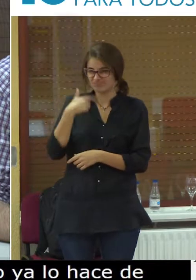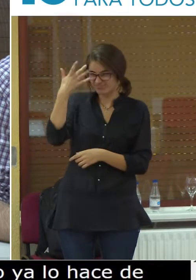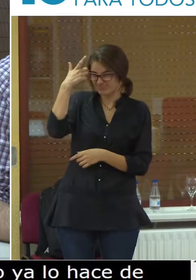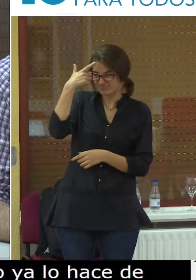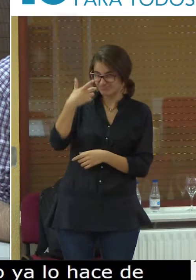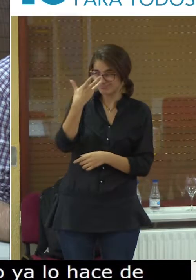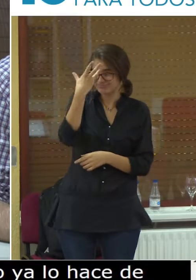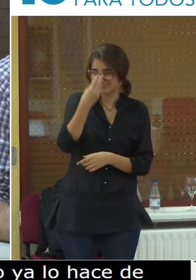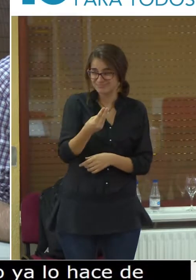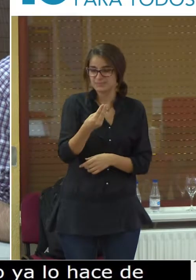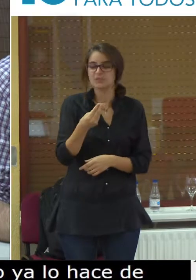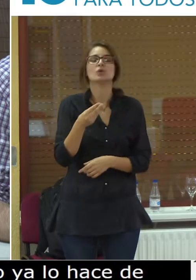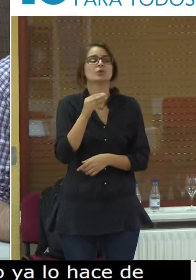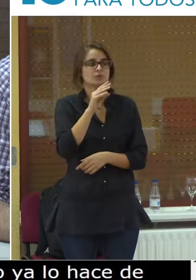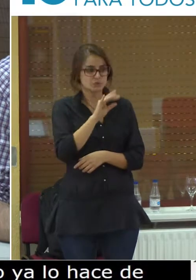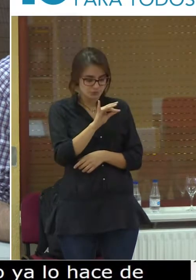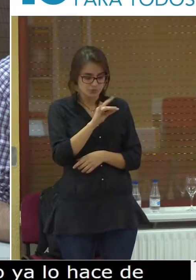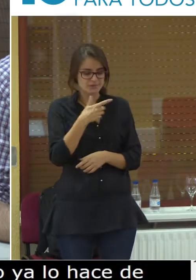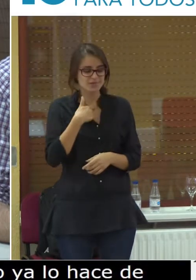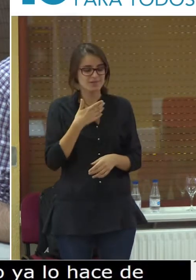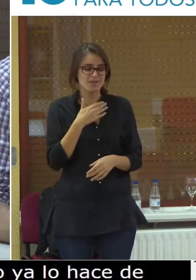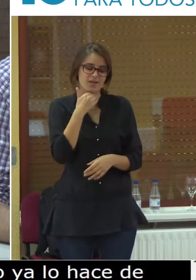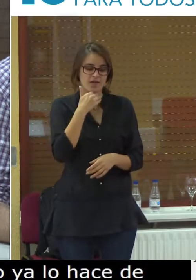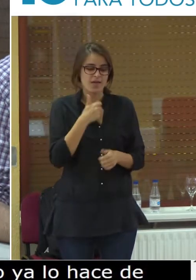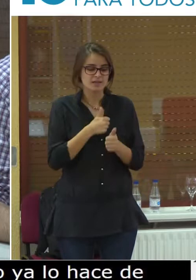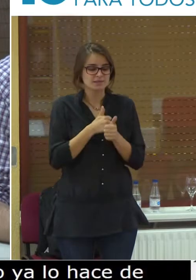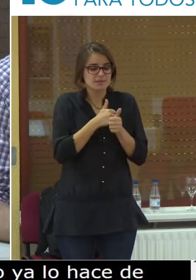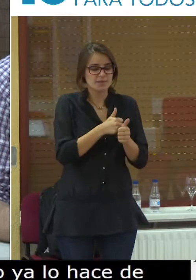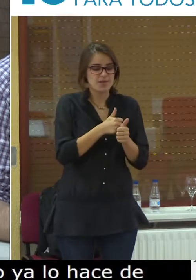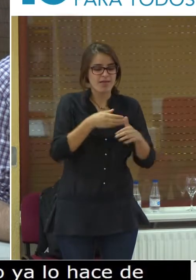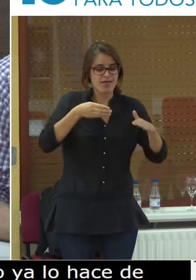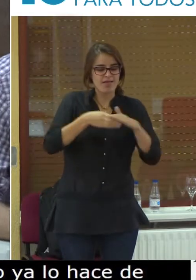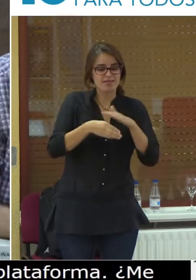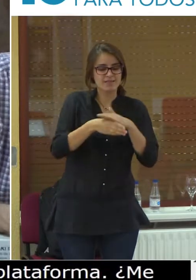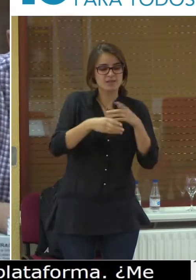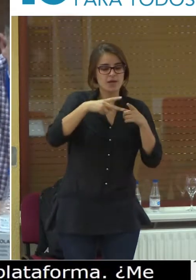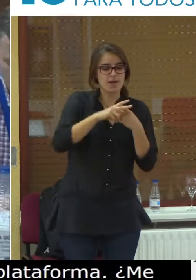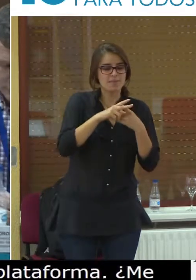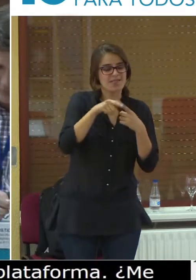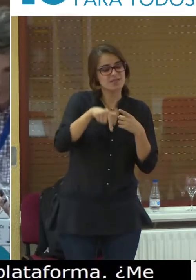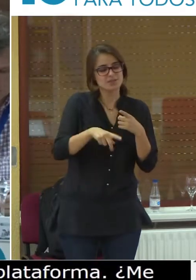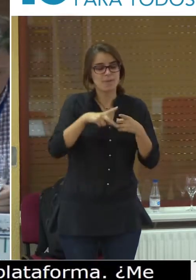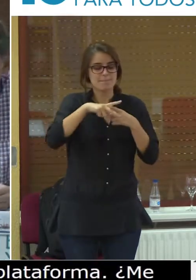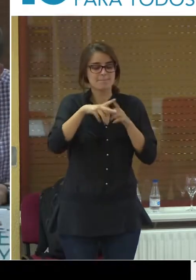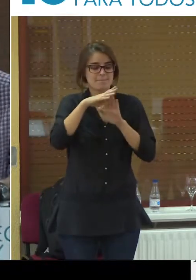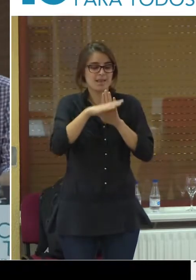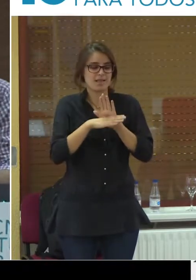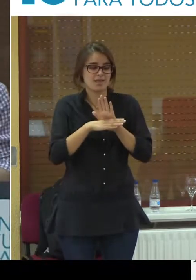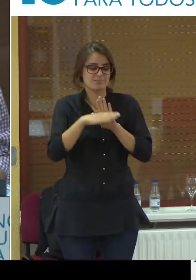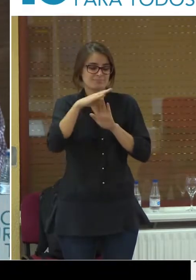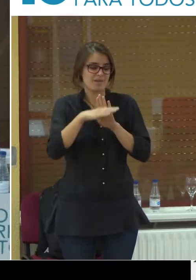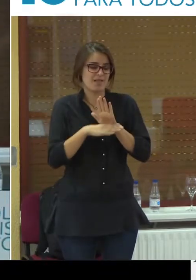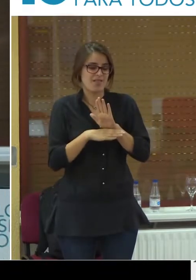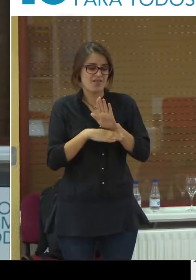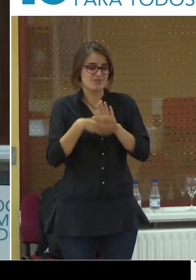is and how often the people with disabilities check it. Access to the application, well, we don't really